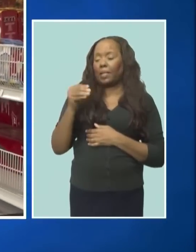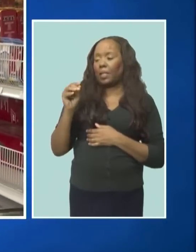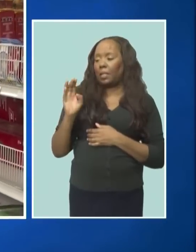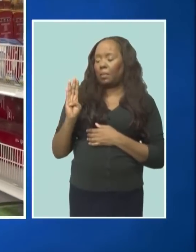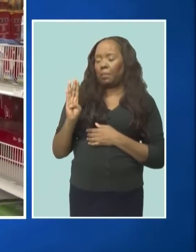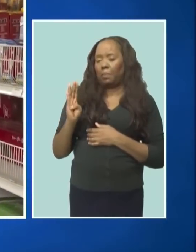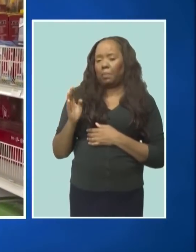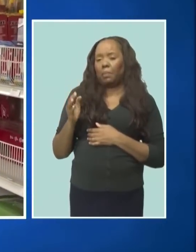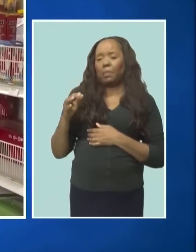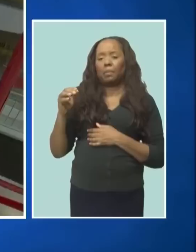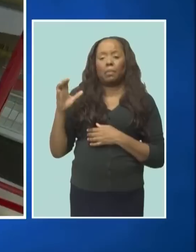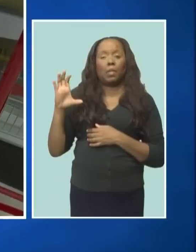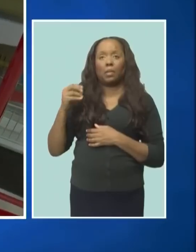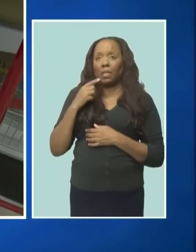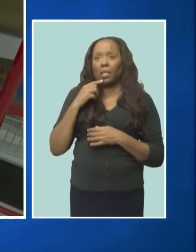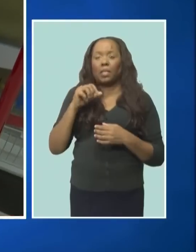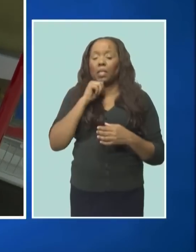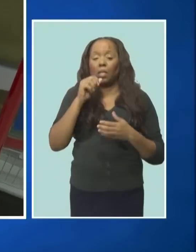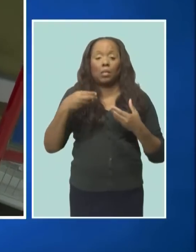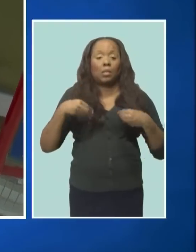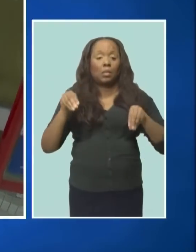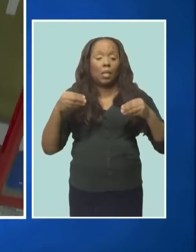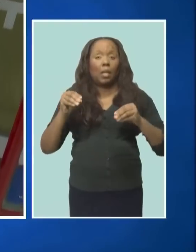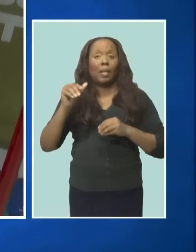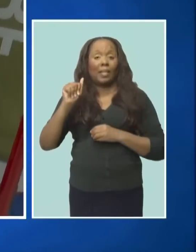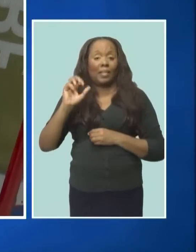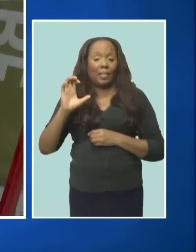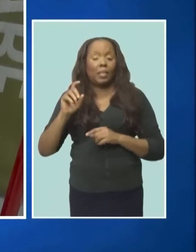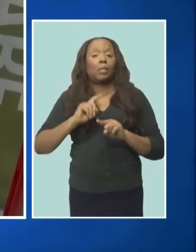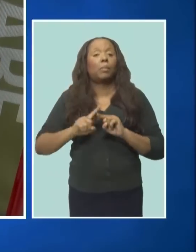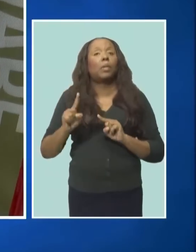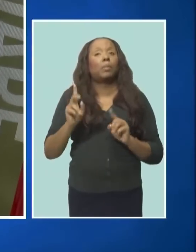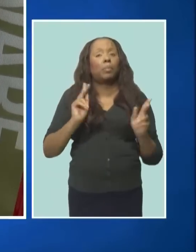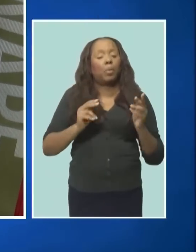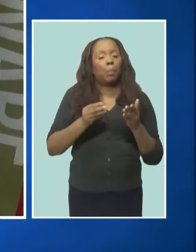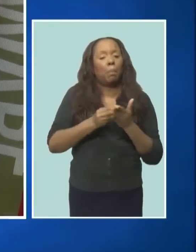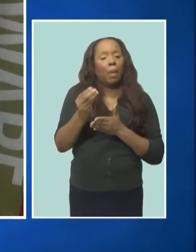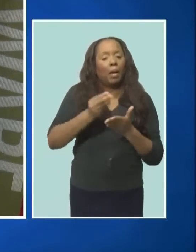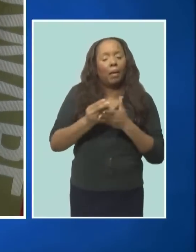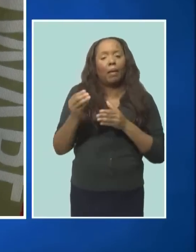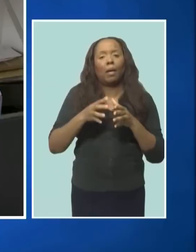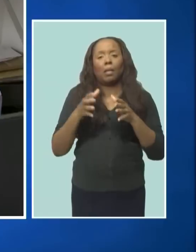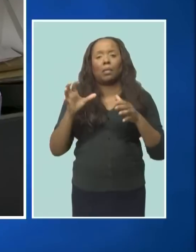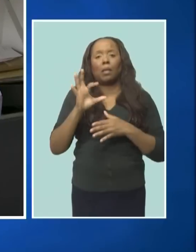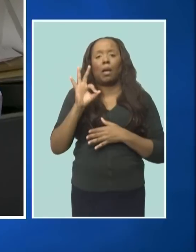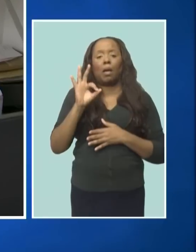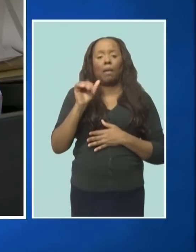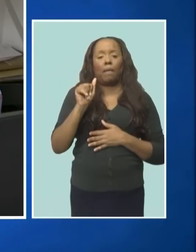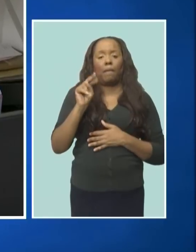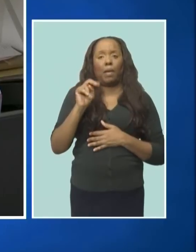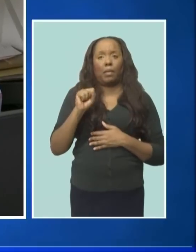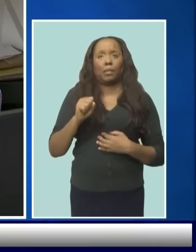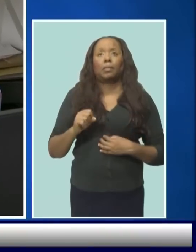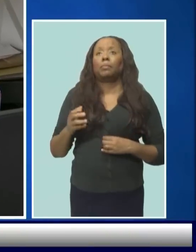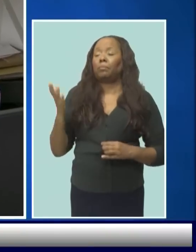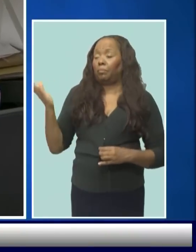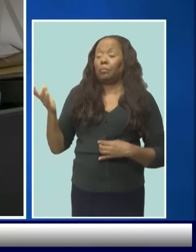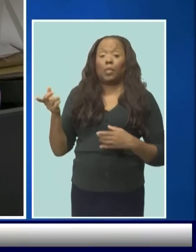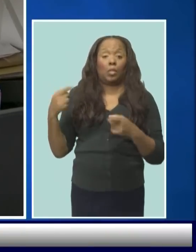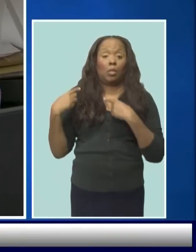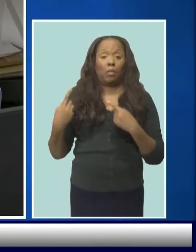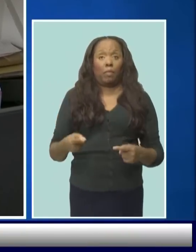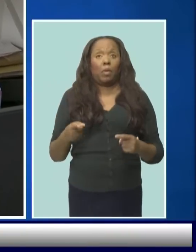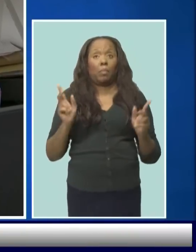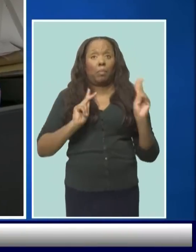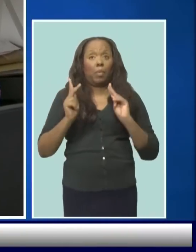sell air-conditioned units, fans have been in high demand. So far, fan sales has been steady,